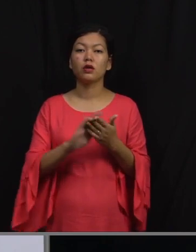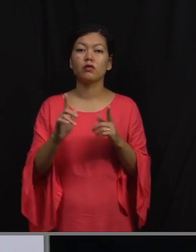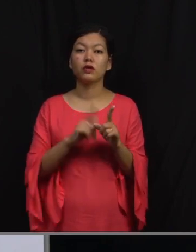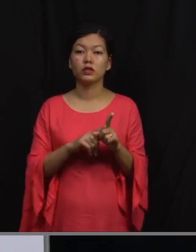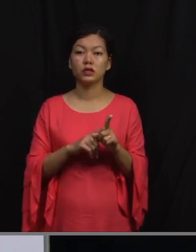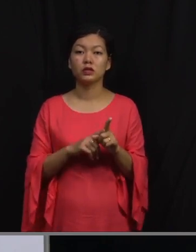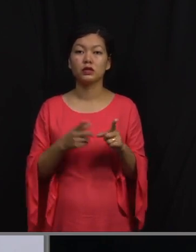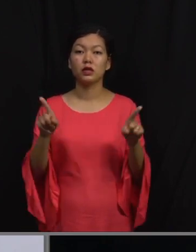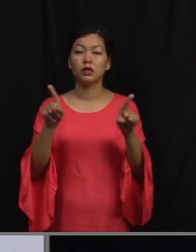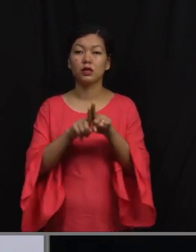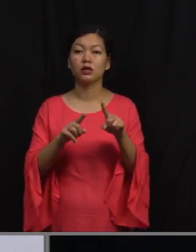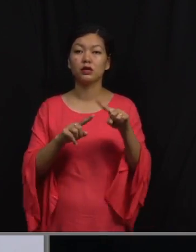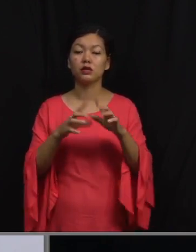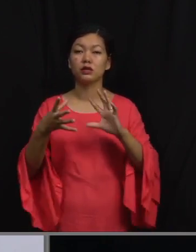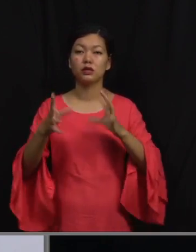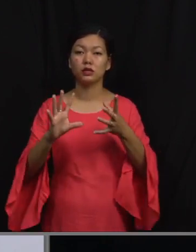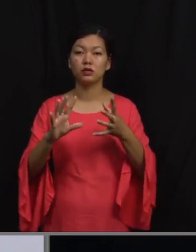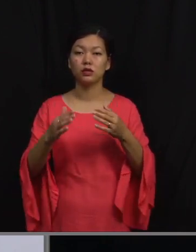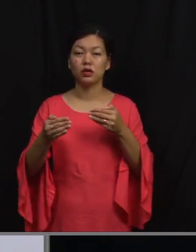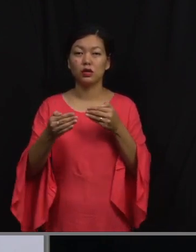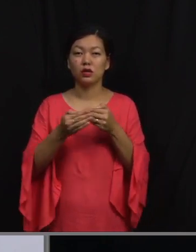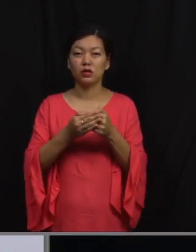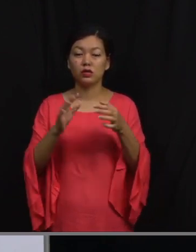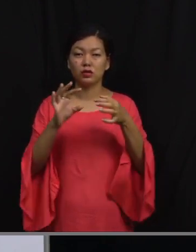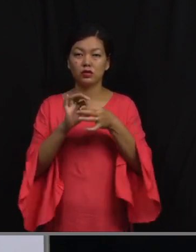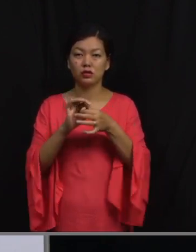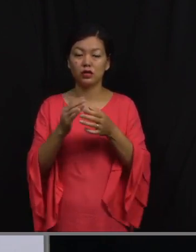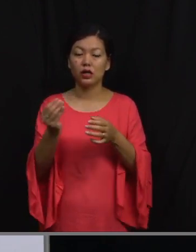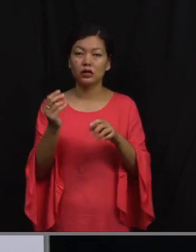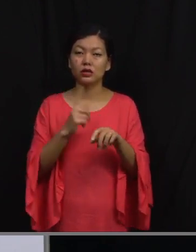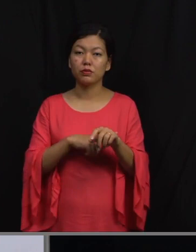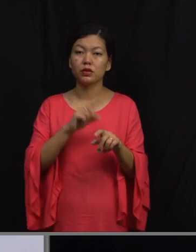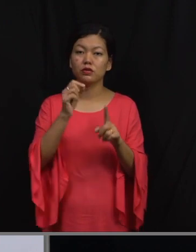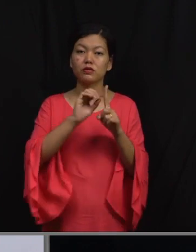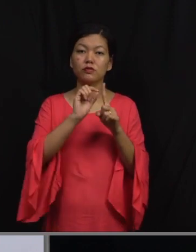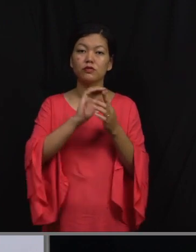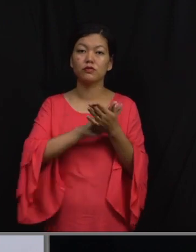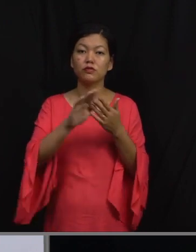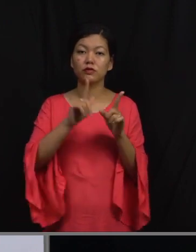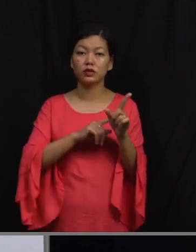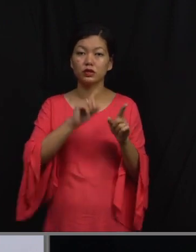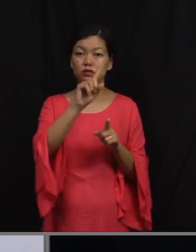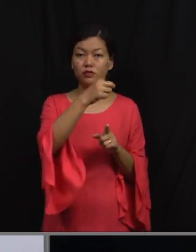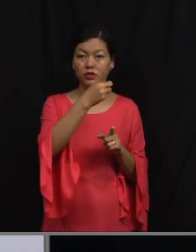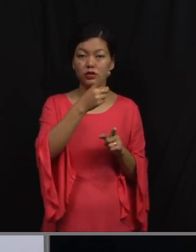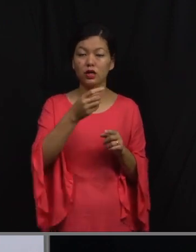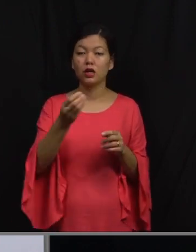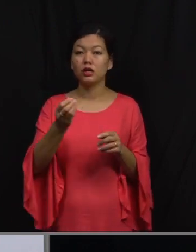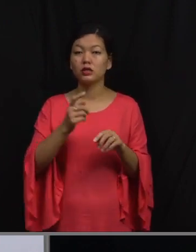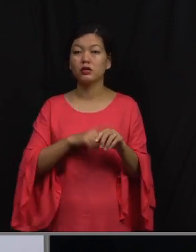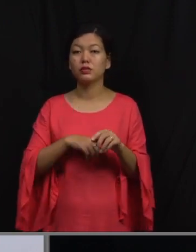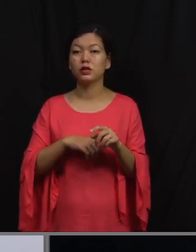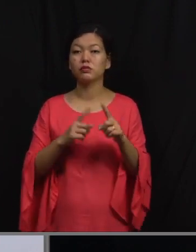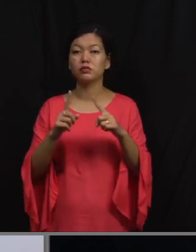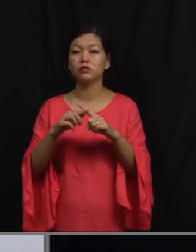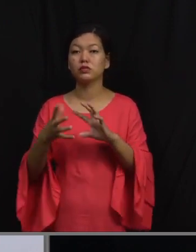are closely related. In some cases technology is first, and in some cases physics is first. Technology gives rise to the physics,